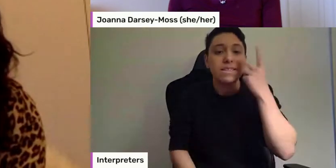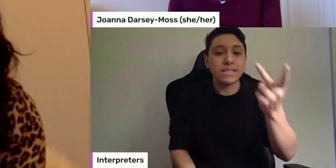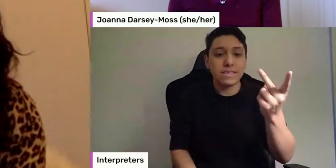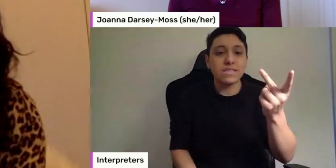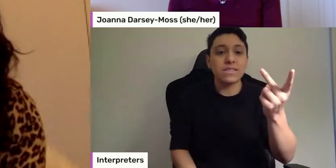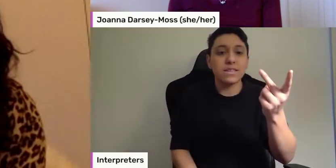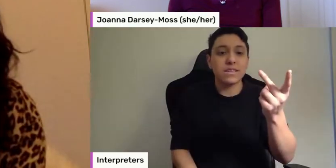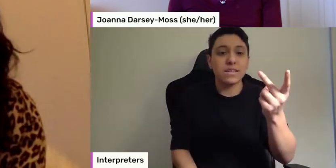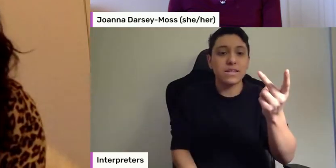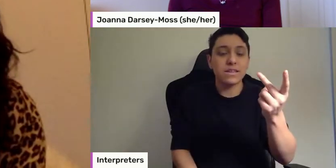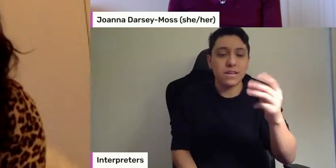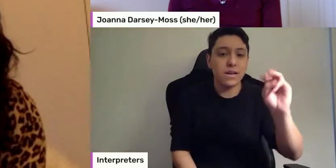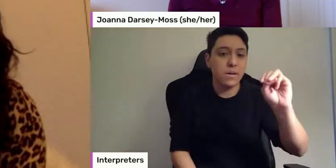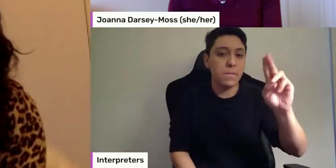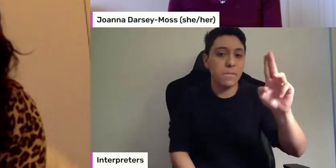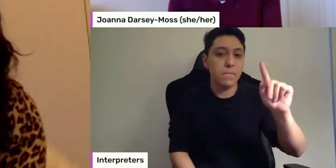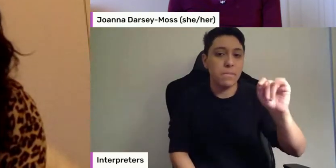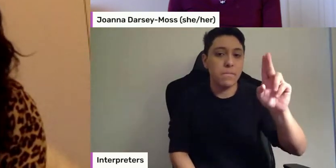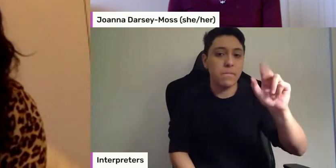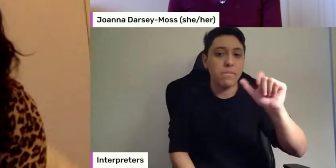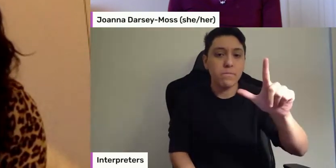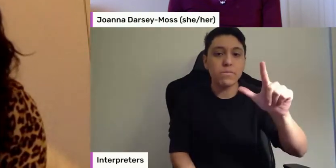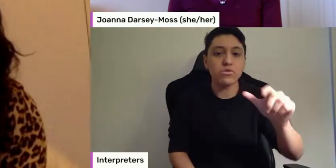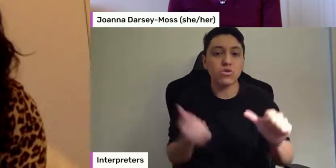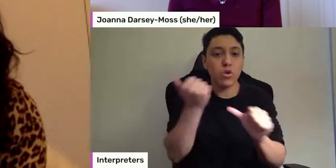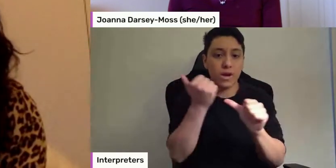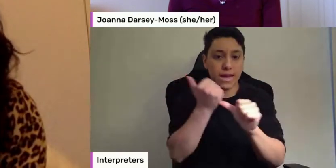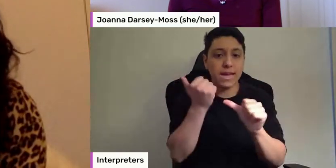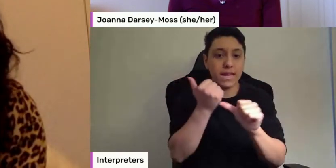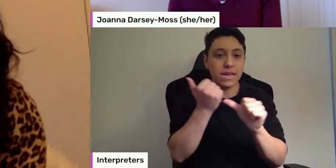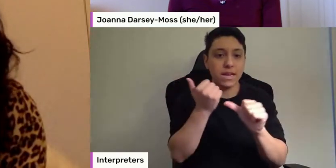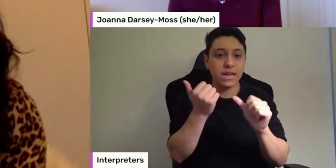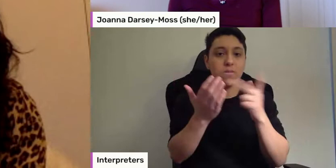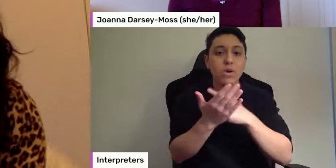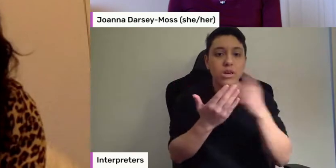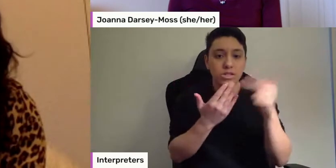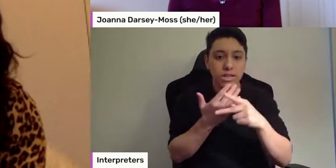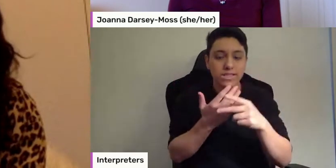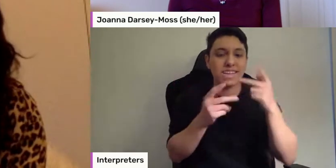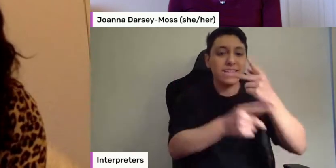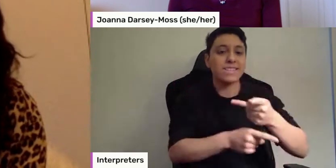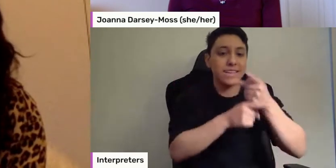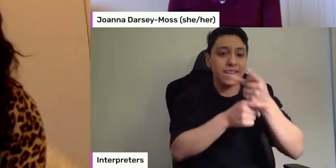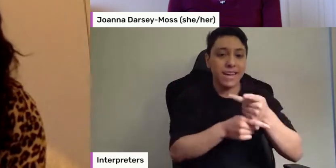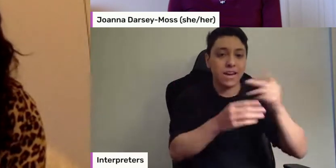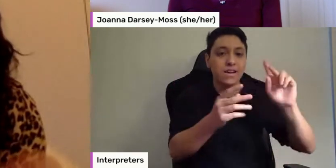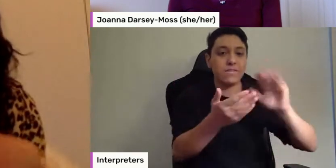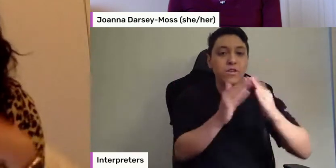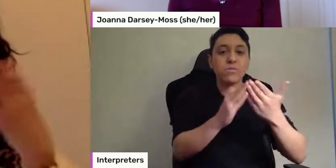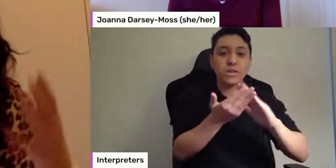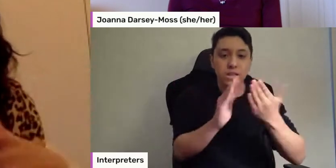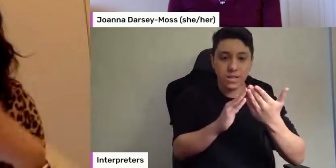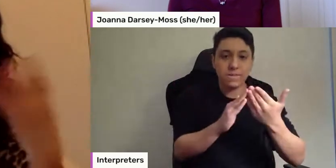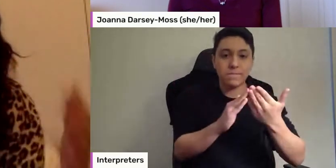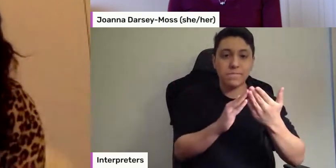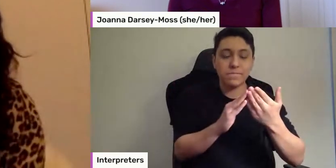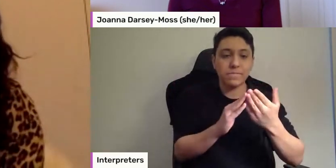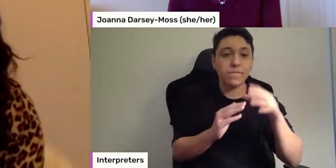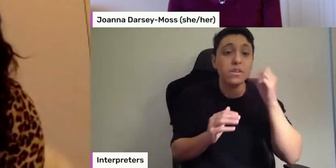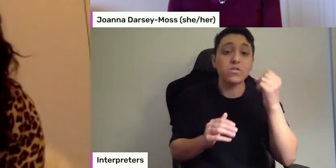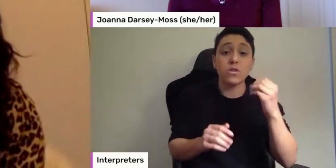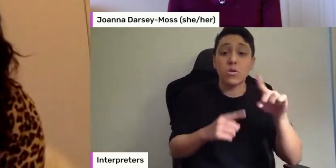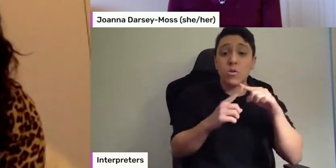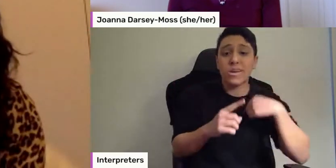aid projects that are really taking care of community in a significant way. And so when we become involved